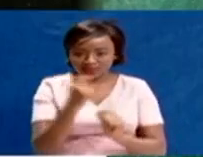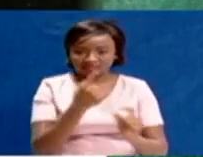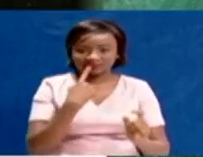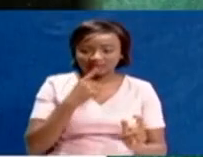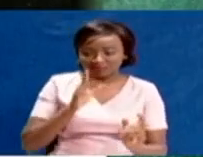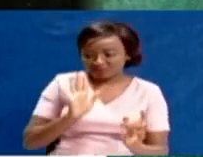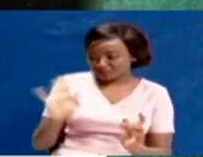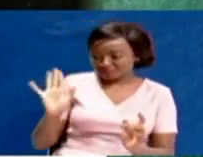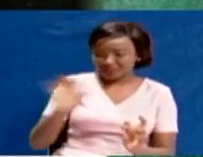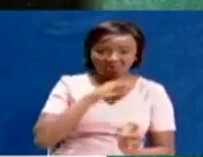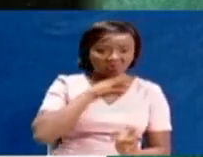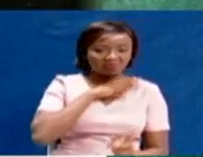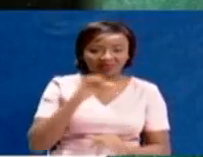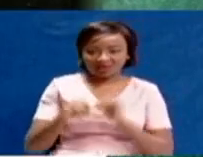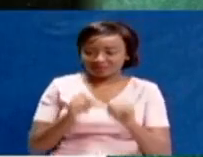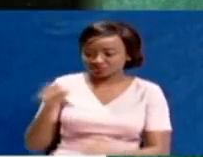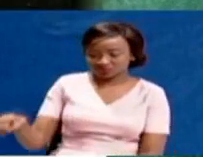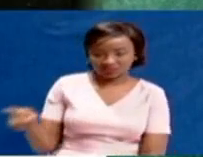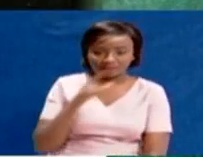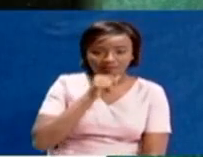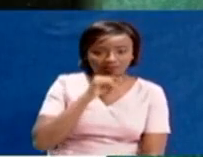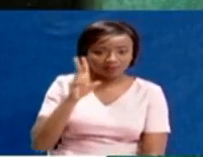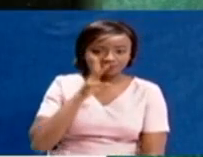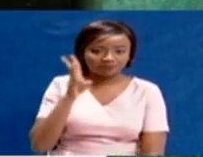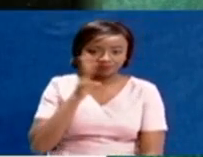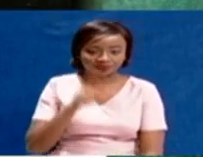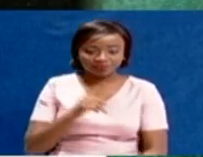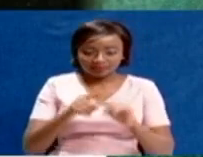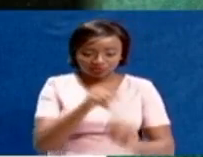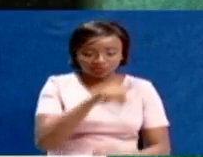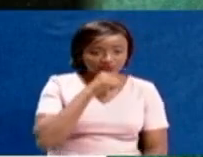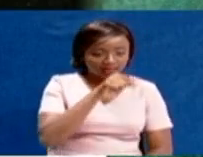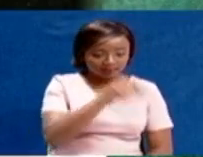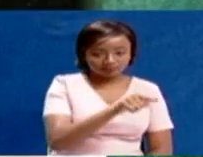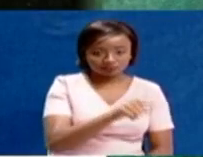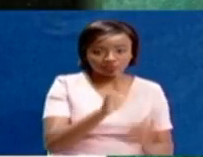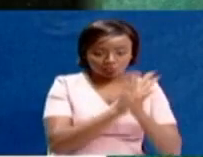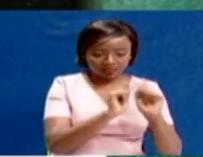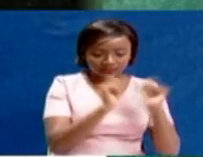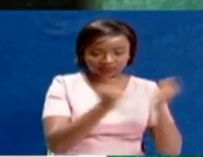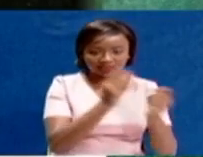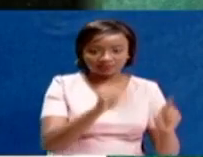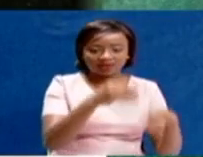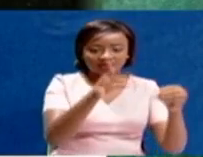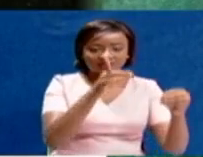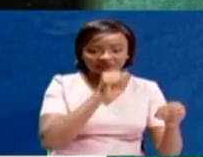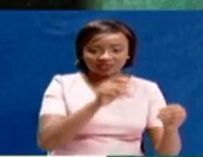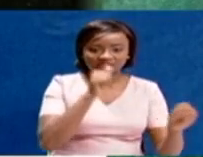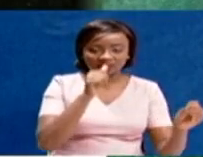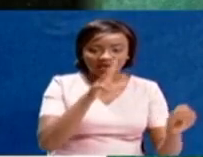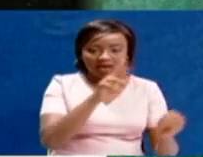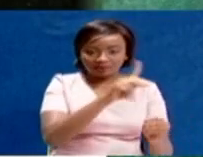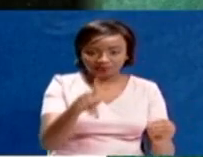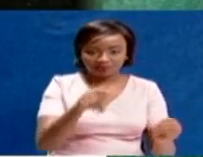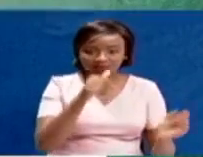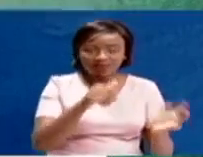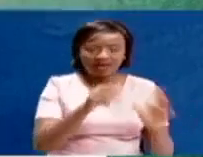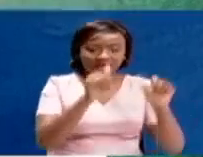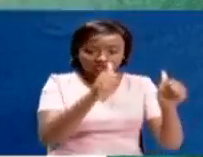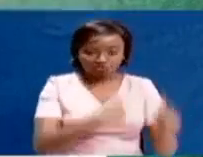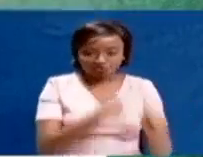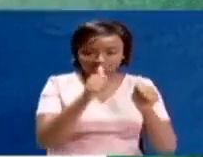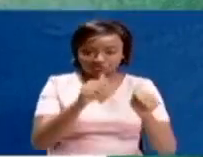Wetangula containing complaints from party members. Eseli Simiyu and team also forwarded to the Registrar a notice of NEC